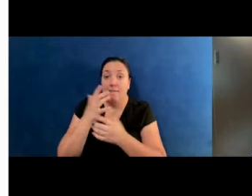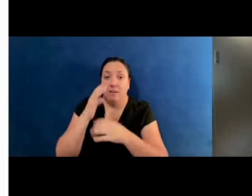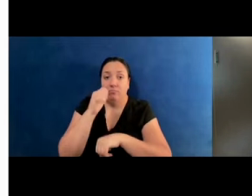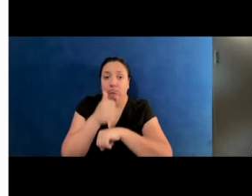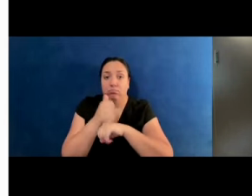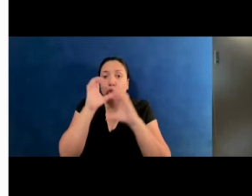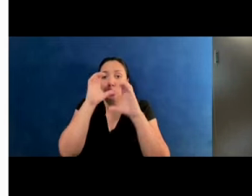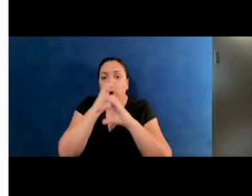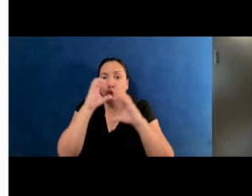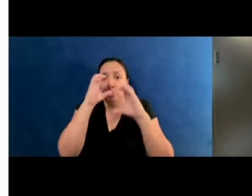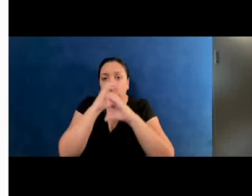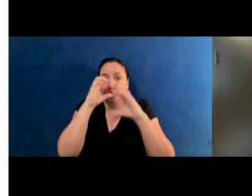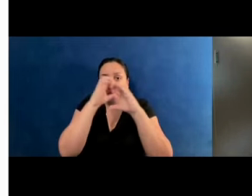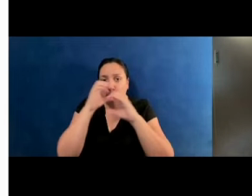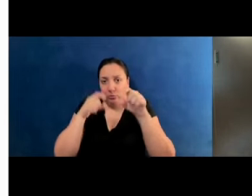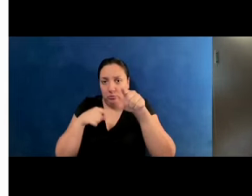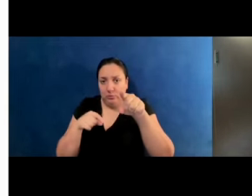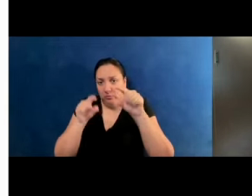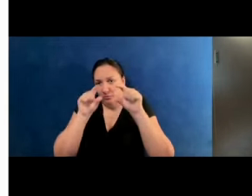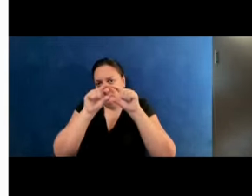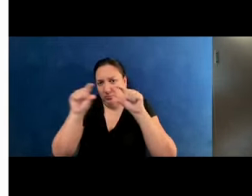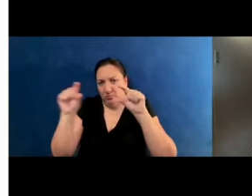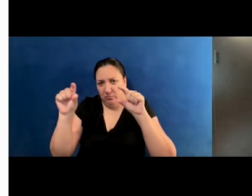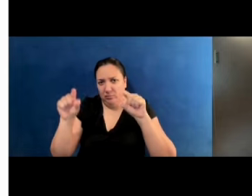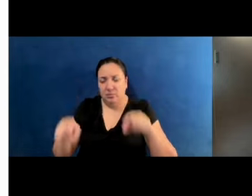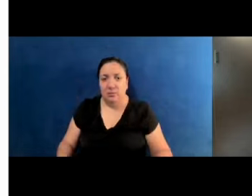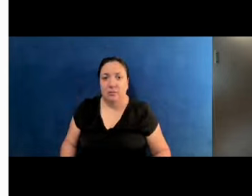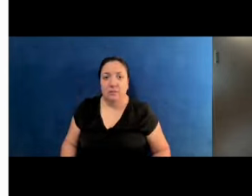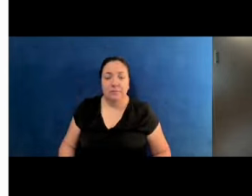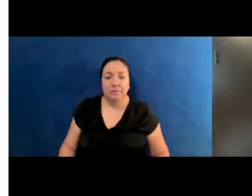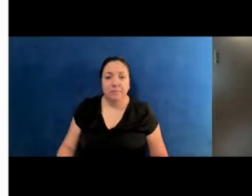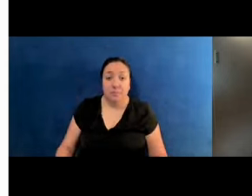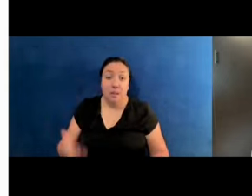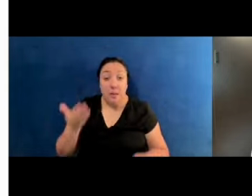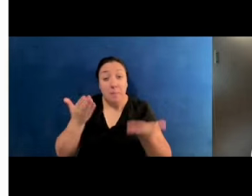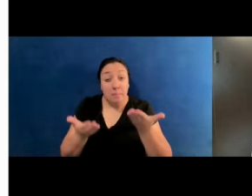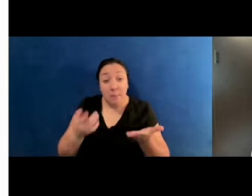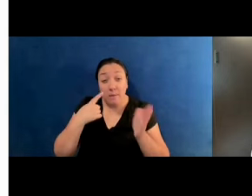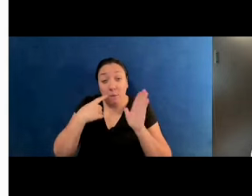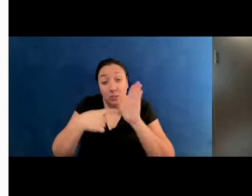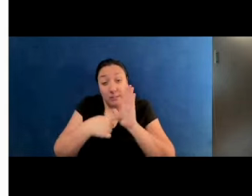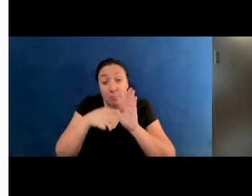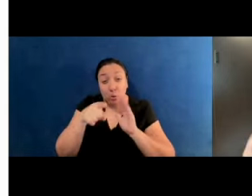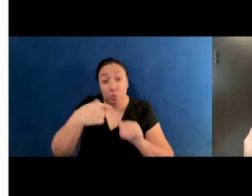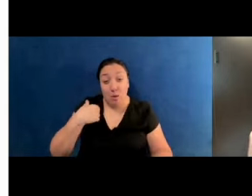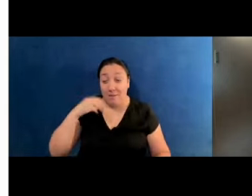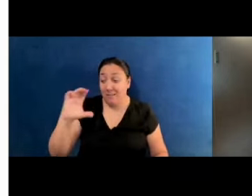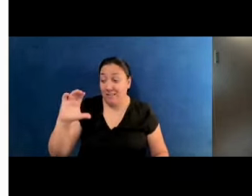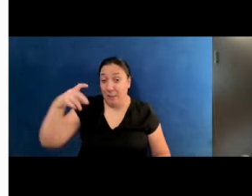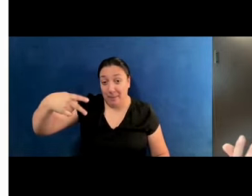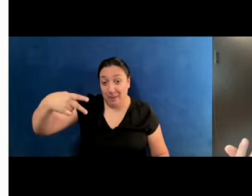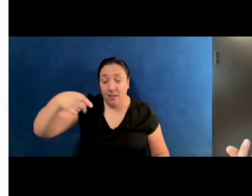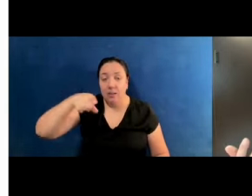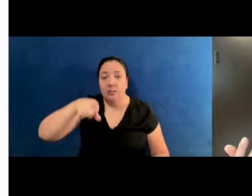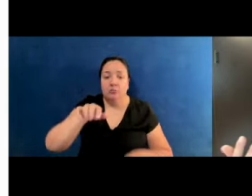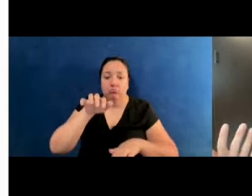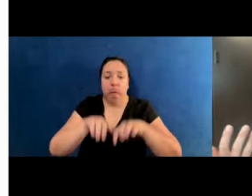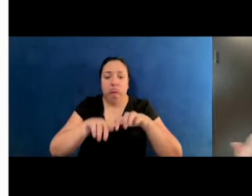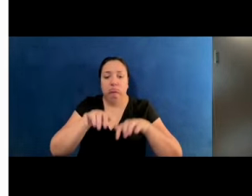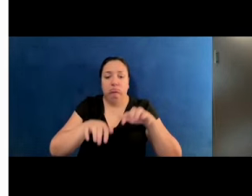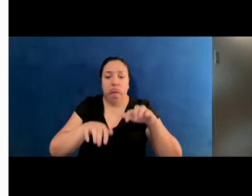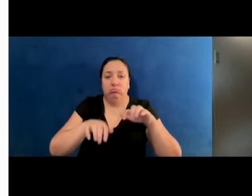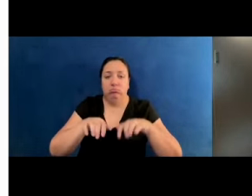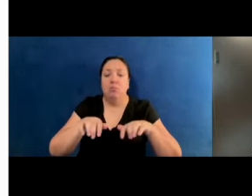right here into the diagnosis code. So maybe you experience cerebral palsy. You could type that in and it would pop up code